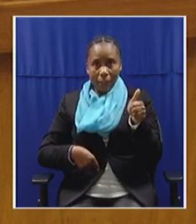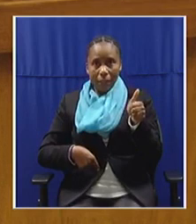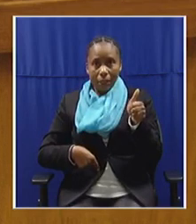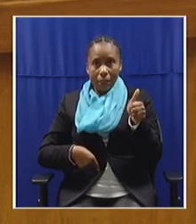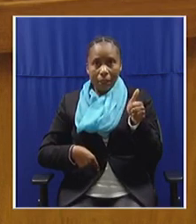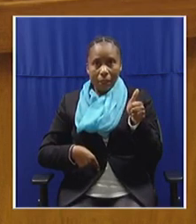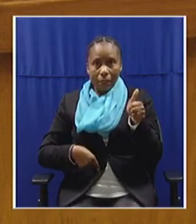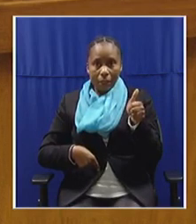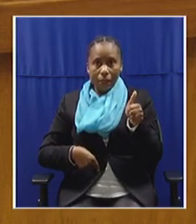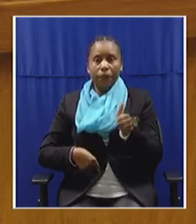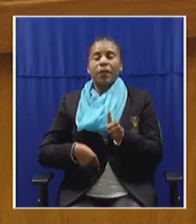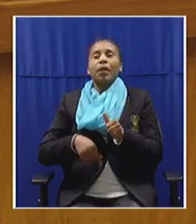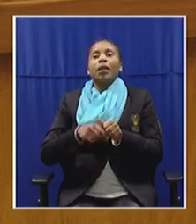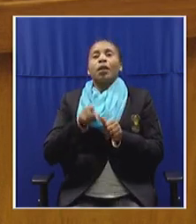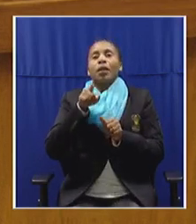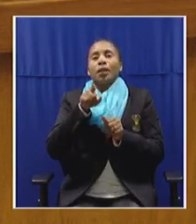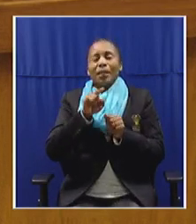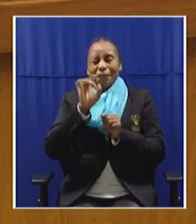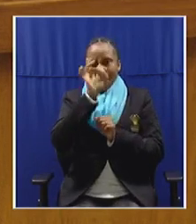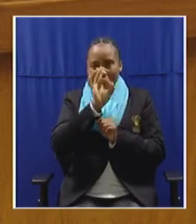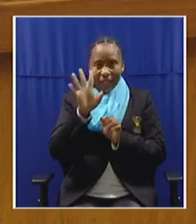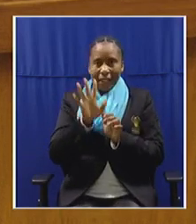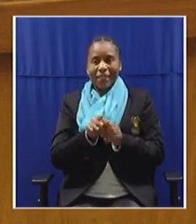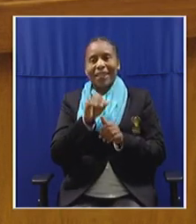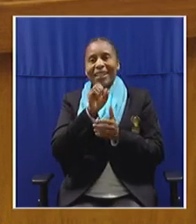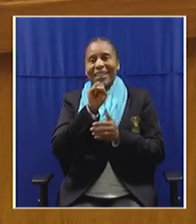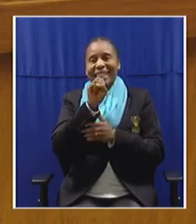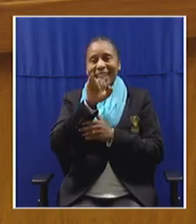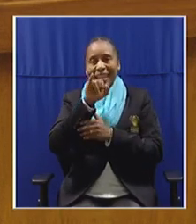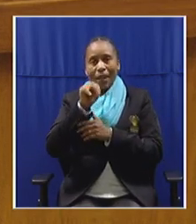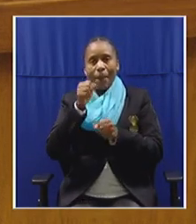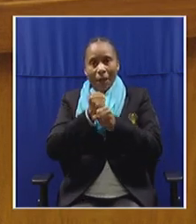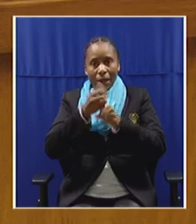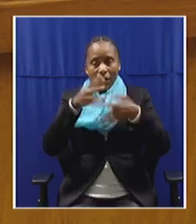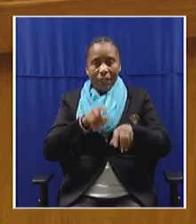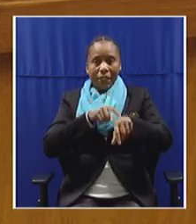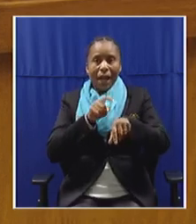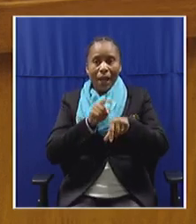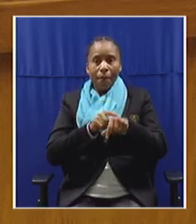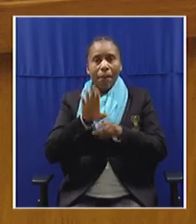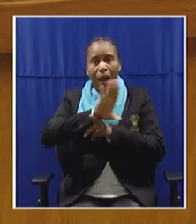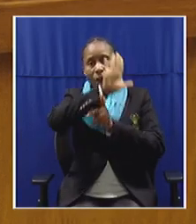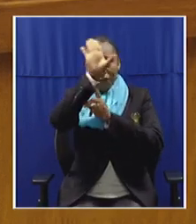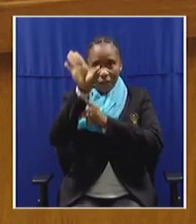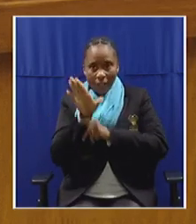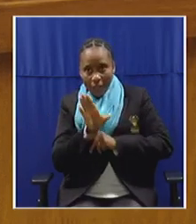was committed when the African and Khoisan peoples were